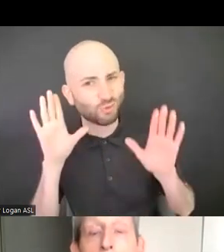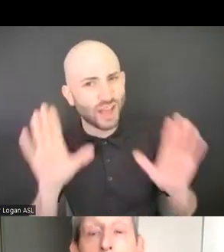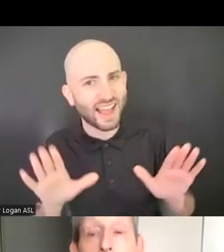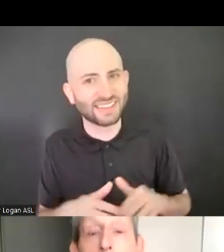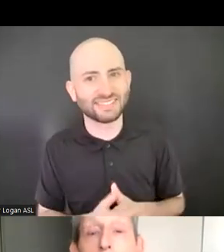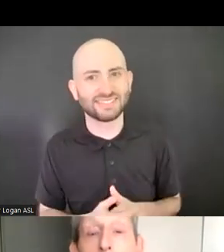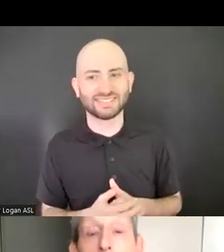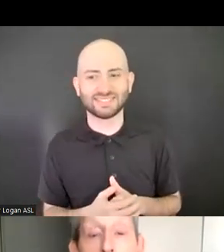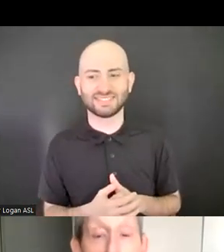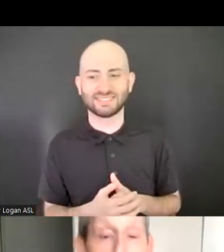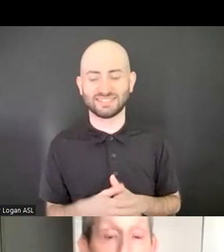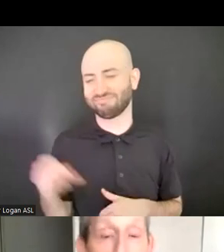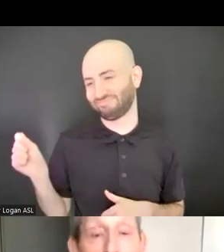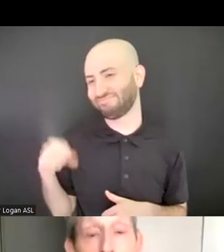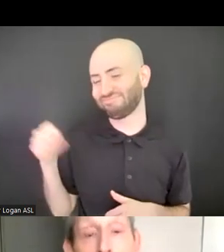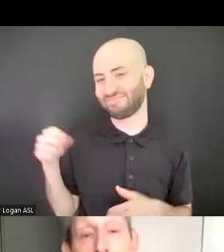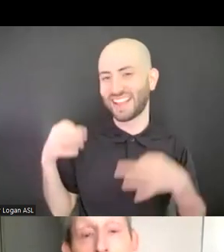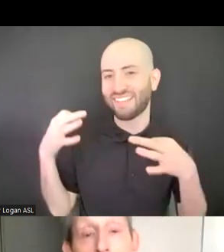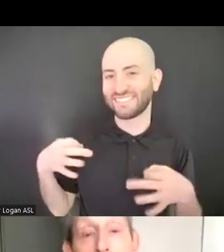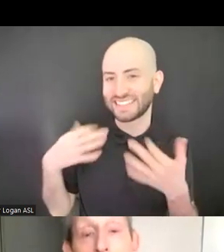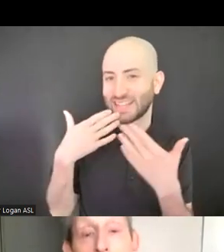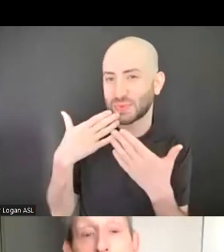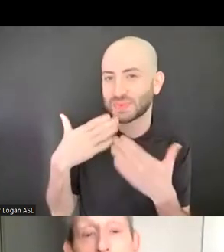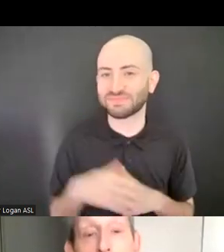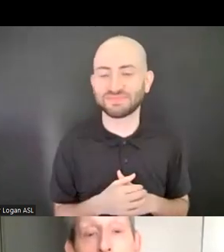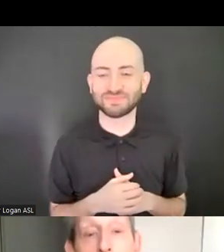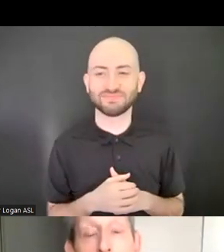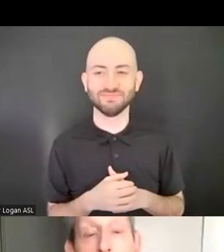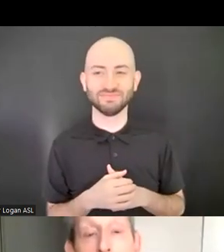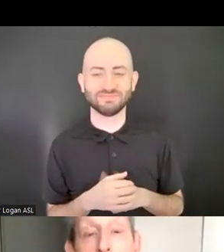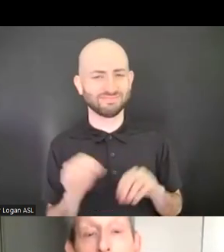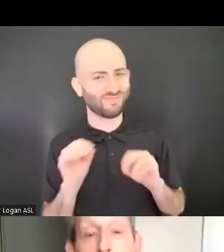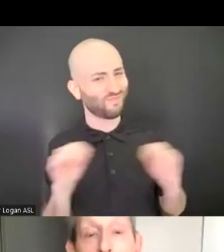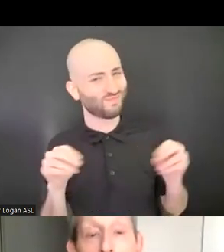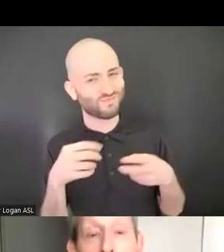it definitely is thank you no problem